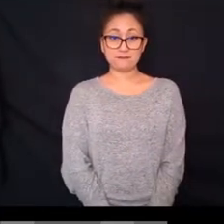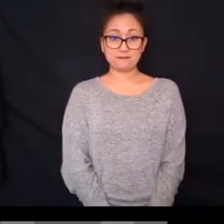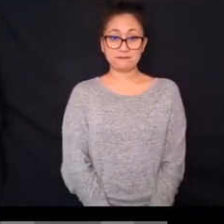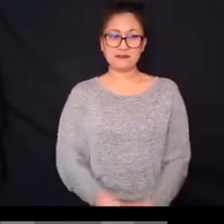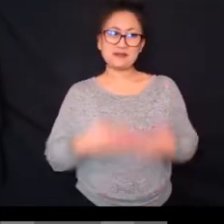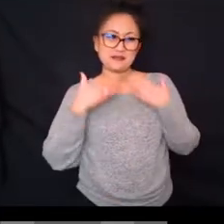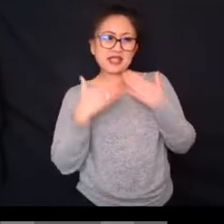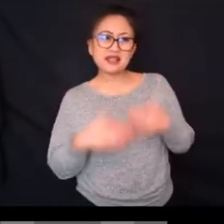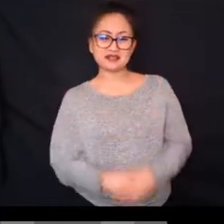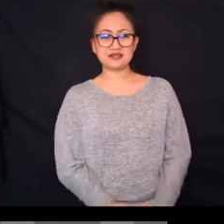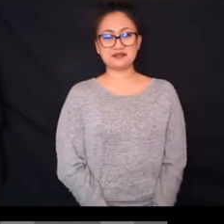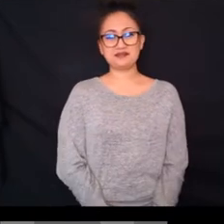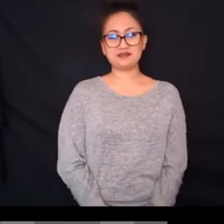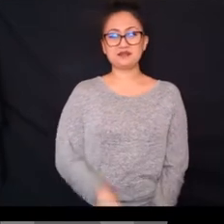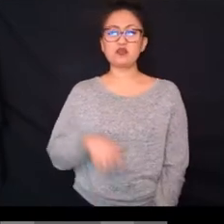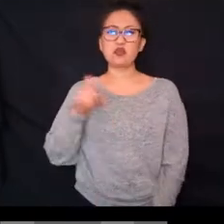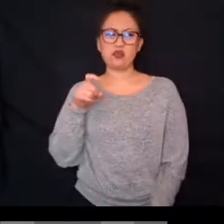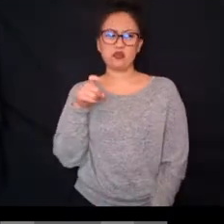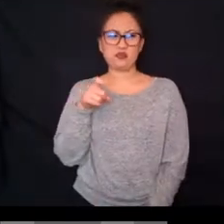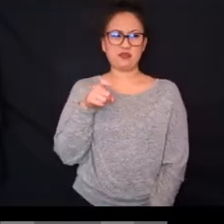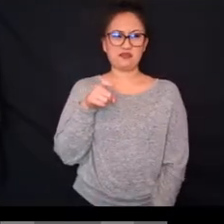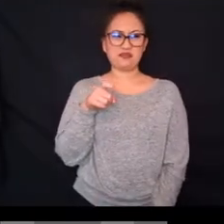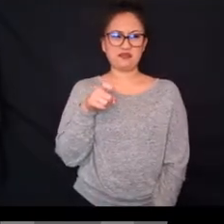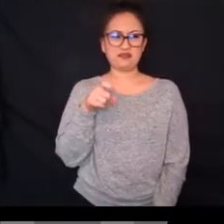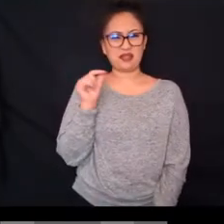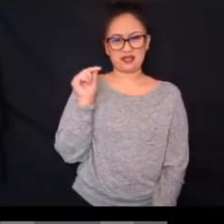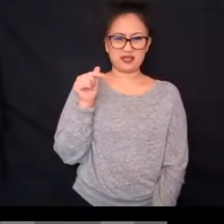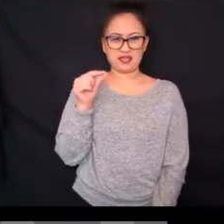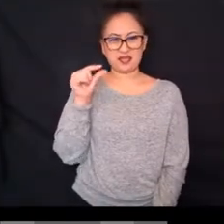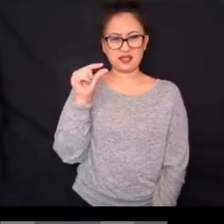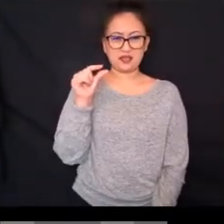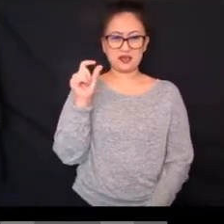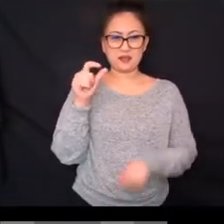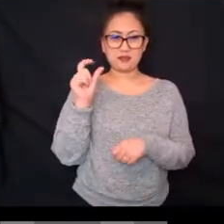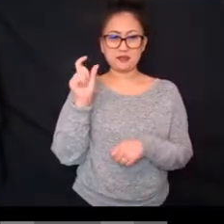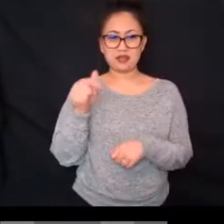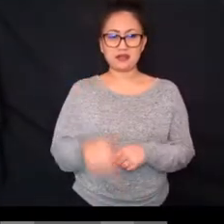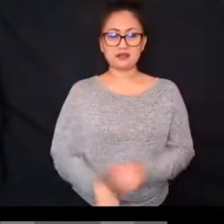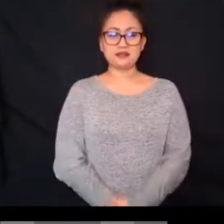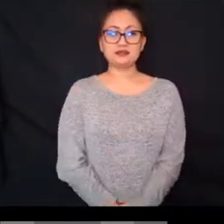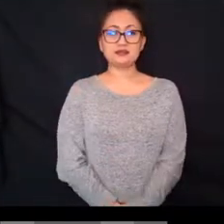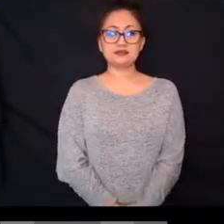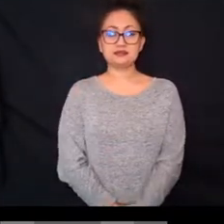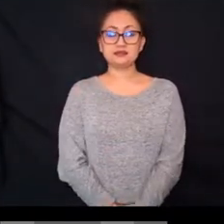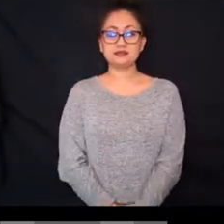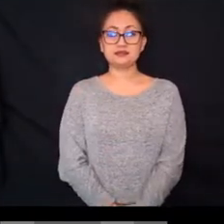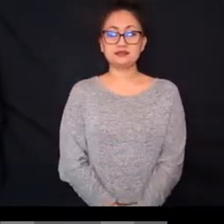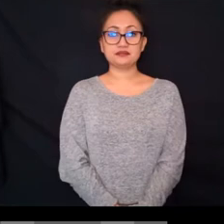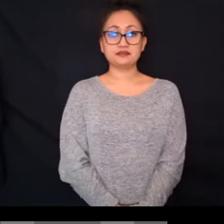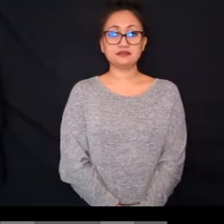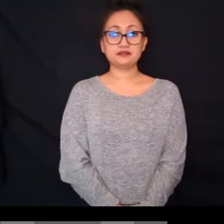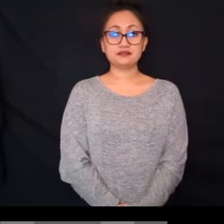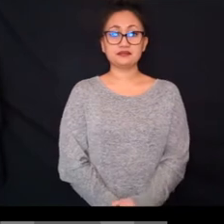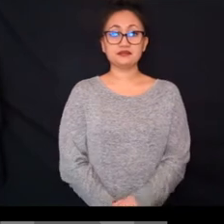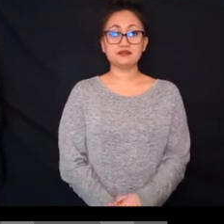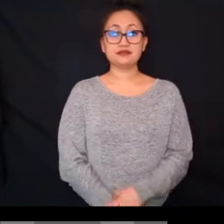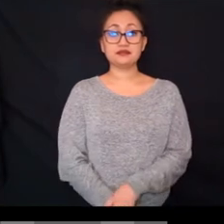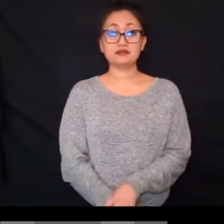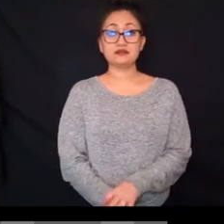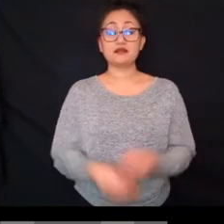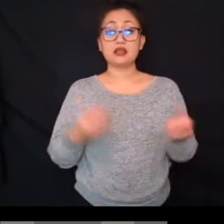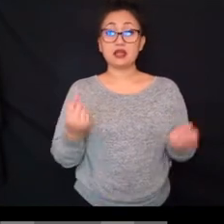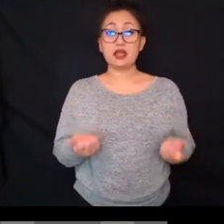Thanks. We'll still need those in just a minute. All right, let me see how you're doing. I'm going to check you this afternoon. How many's in